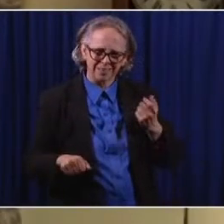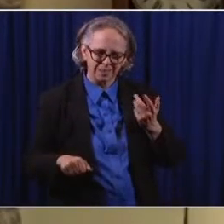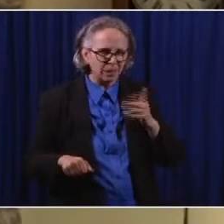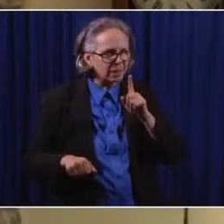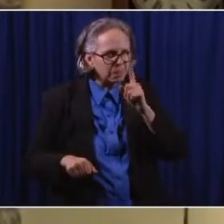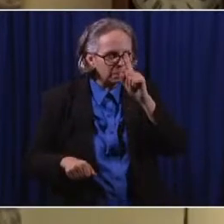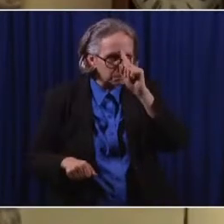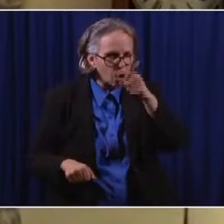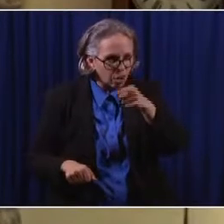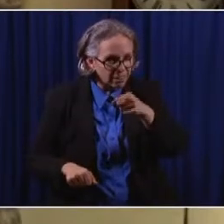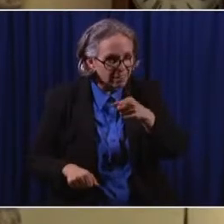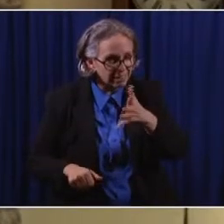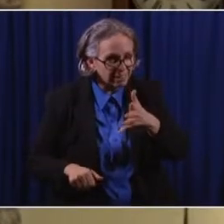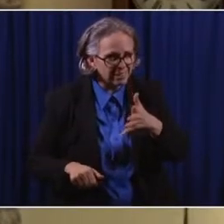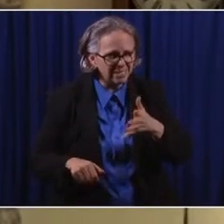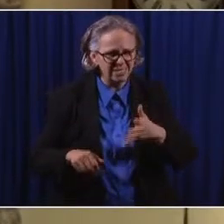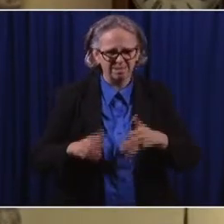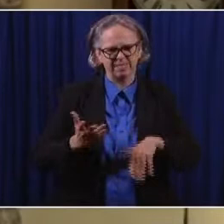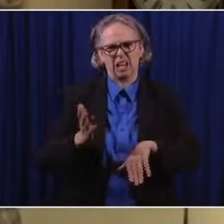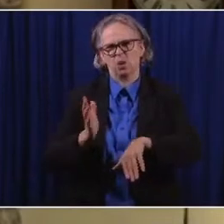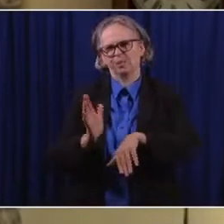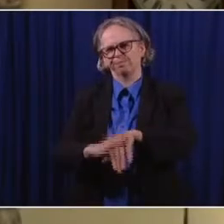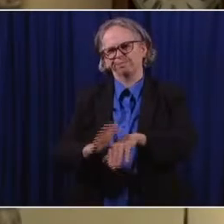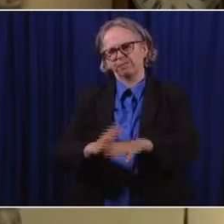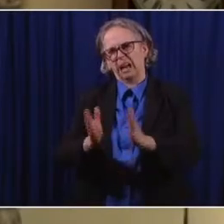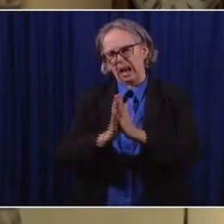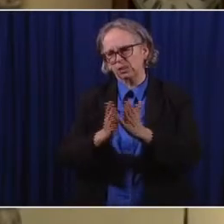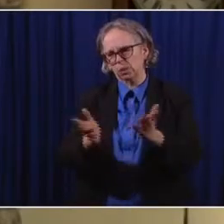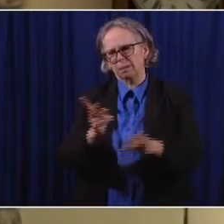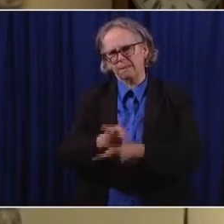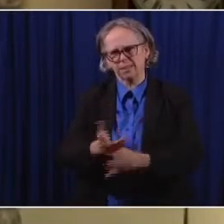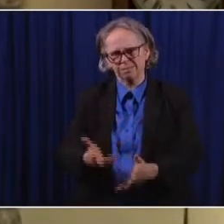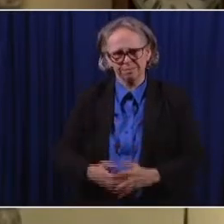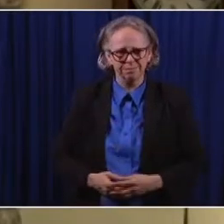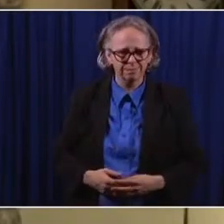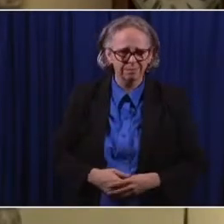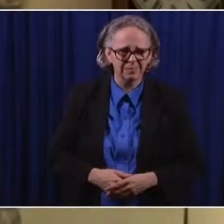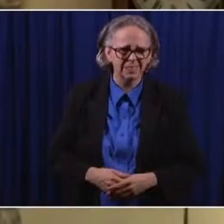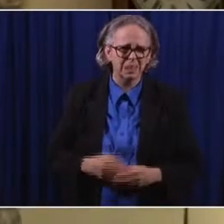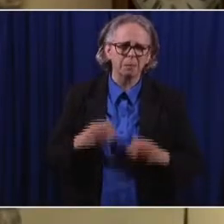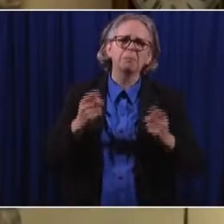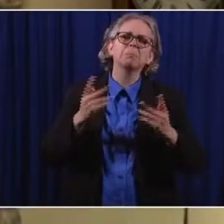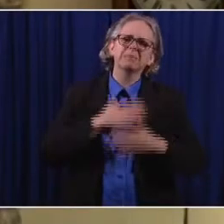be my request, if people could do that.